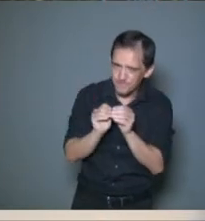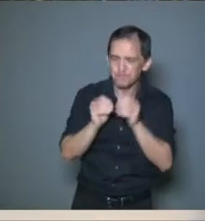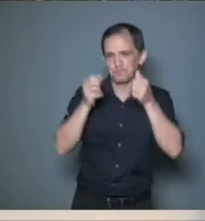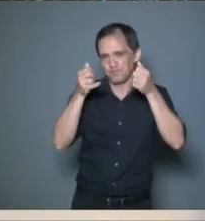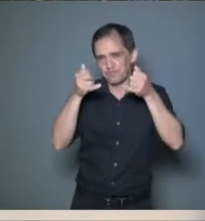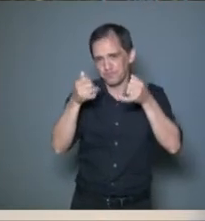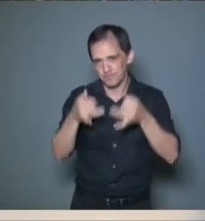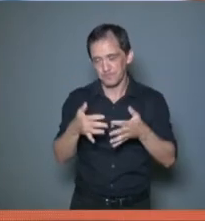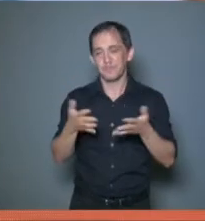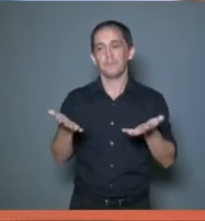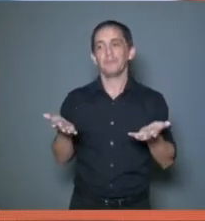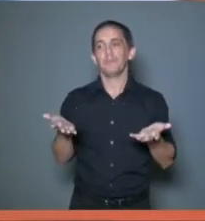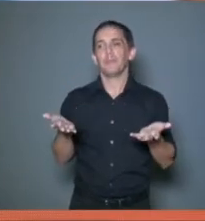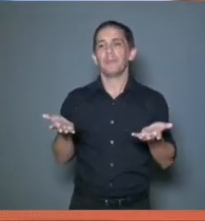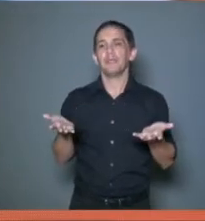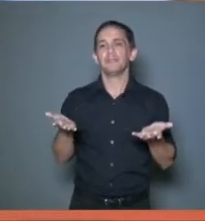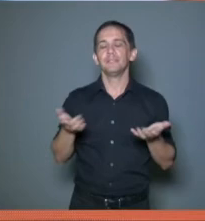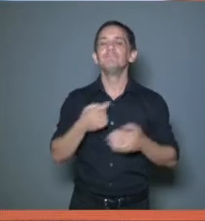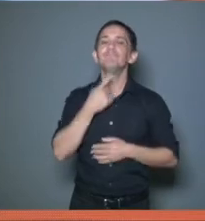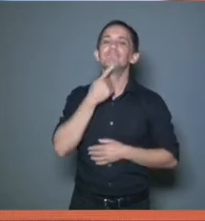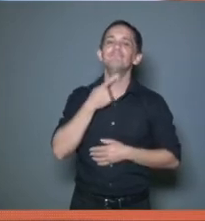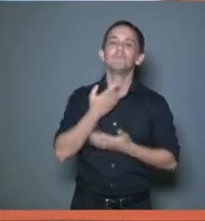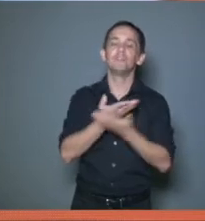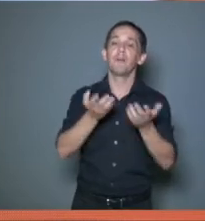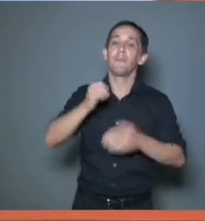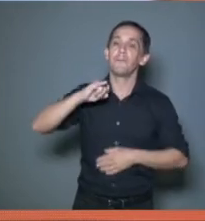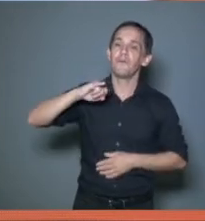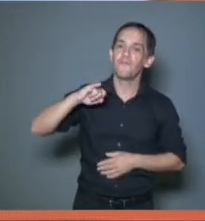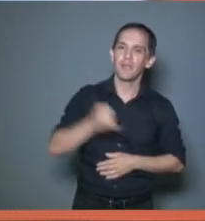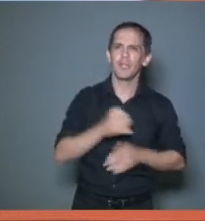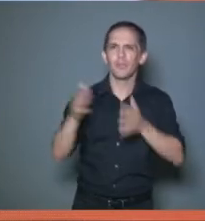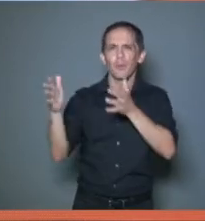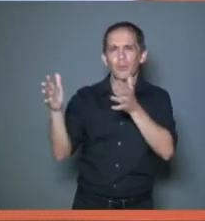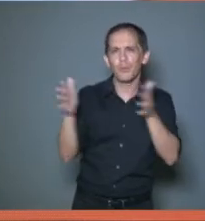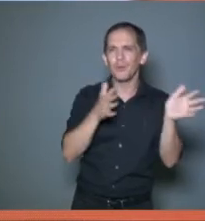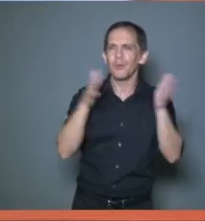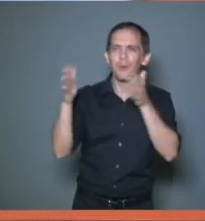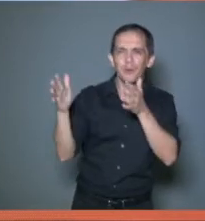initial remarks for this event. I hope you enjoy it.